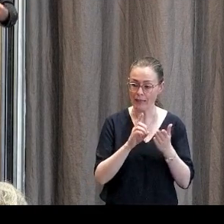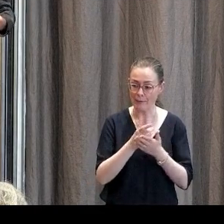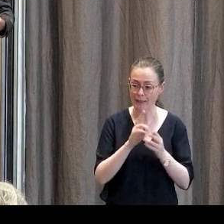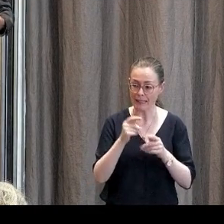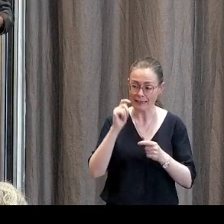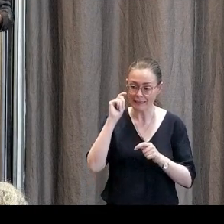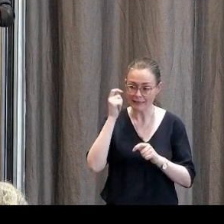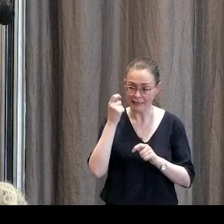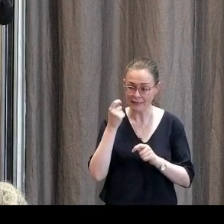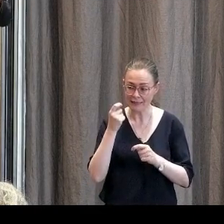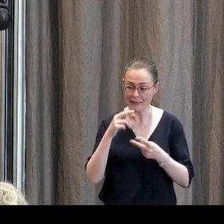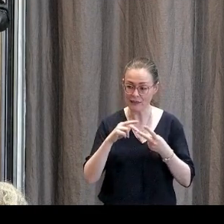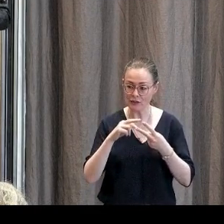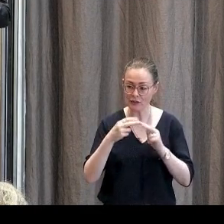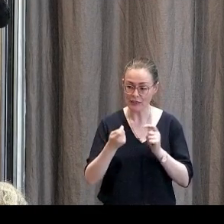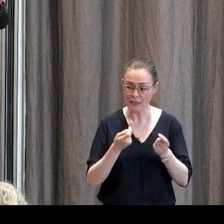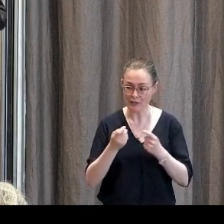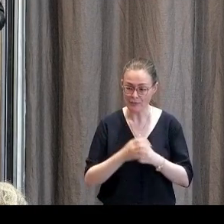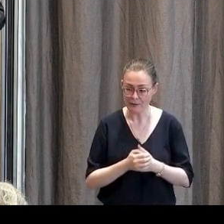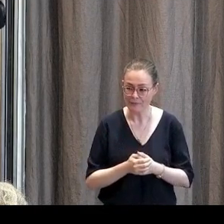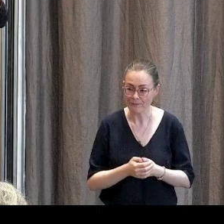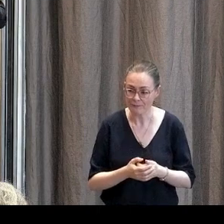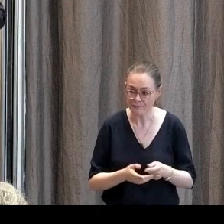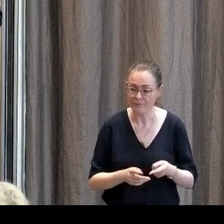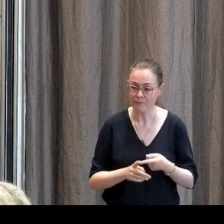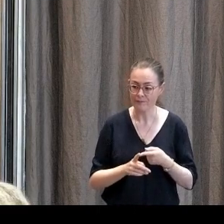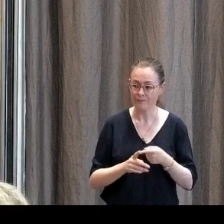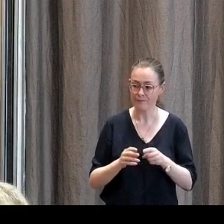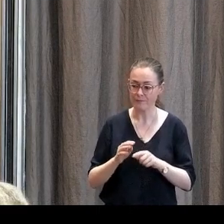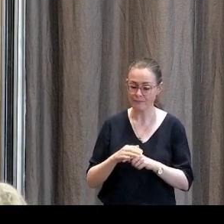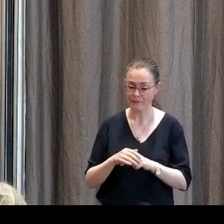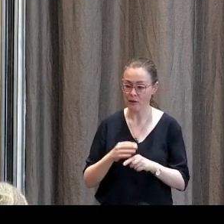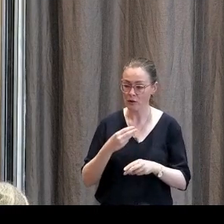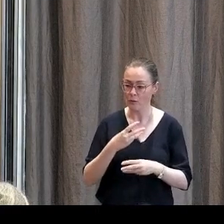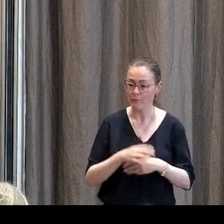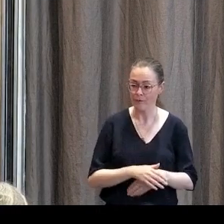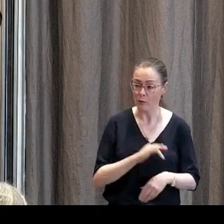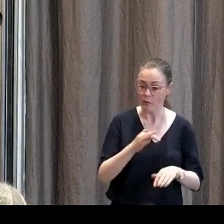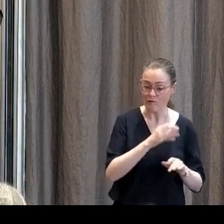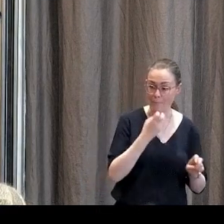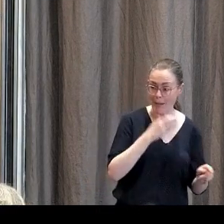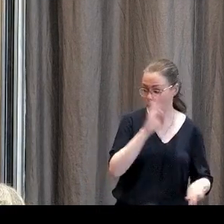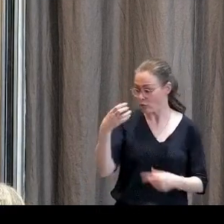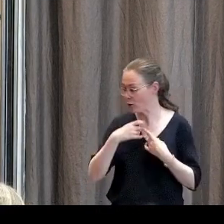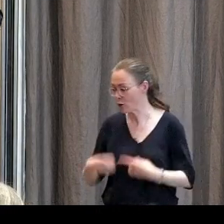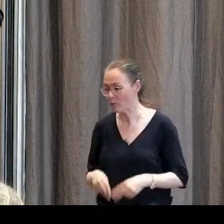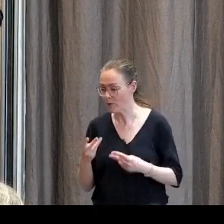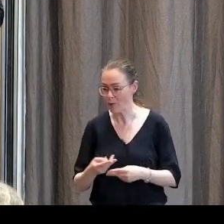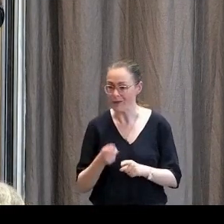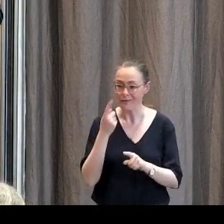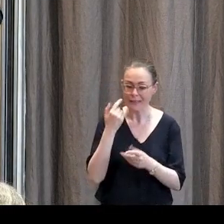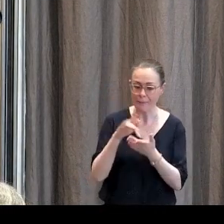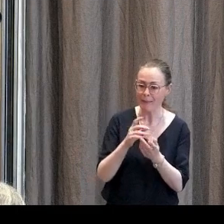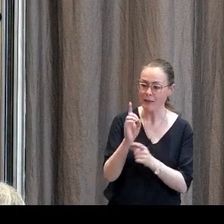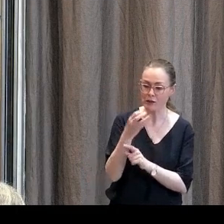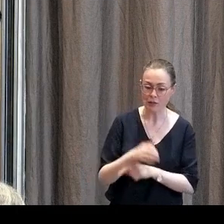bit scary to give to people straight from a mouse. So we'd been working on this microRNA drug for a while, and then